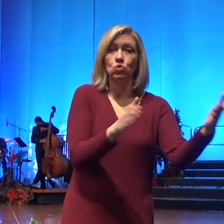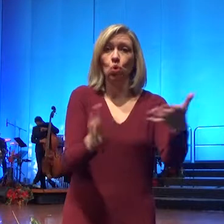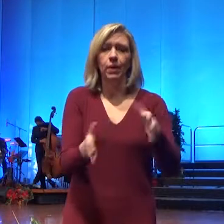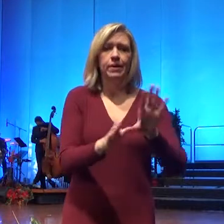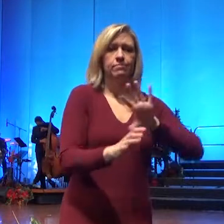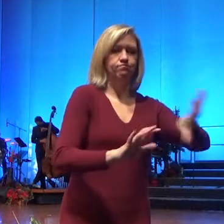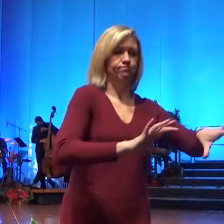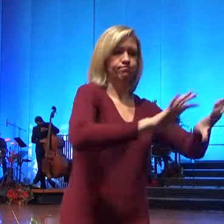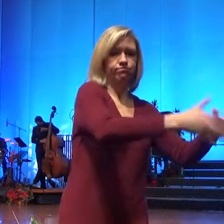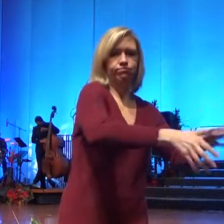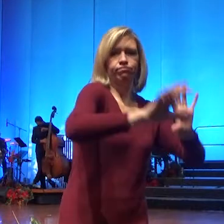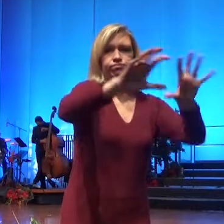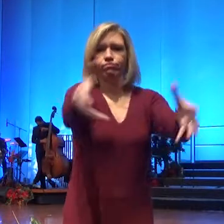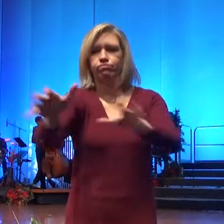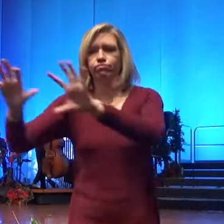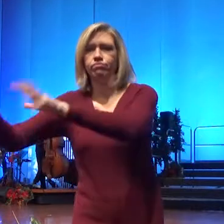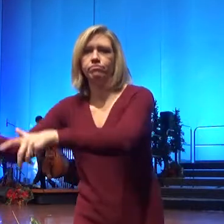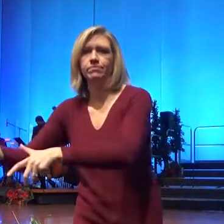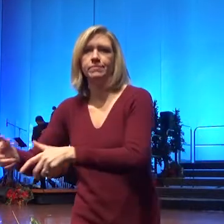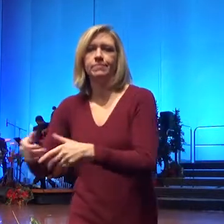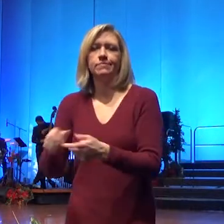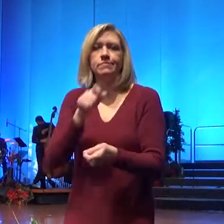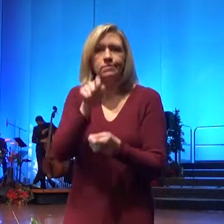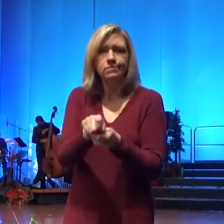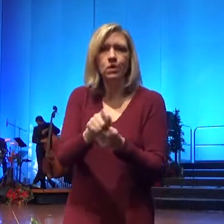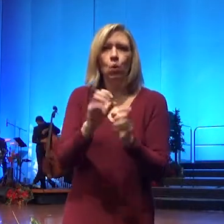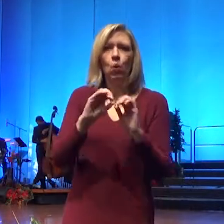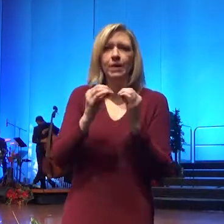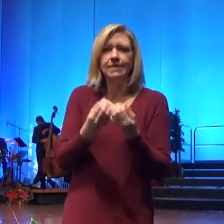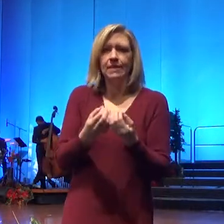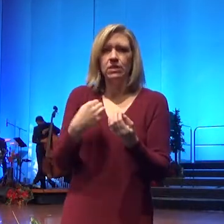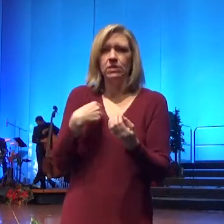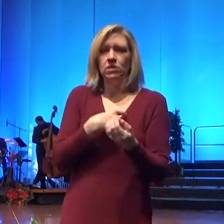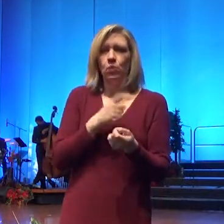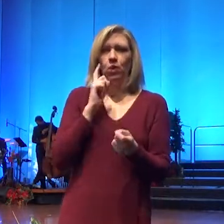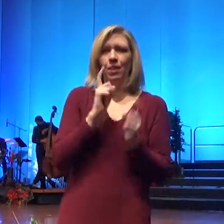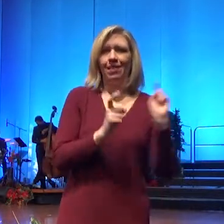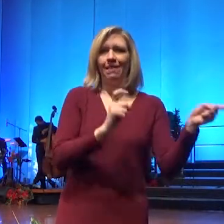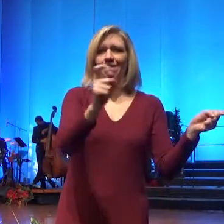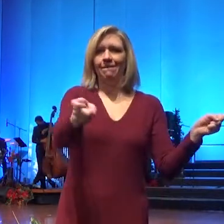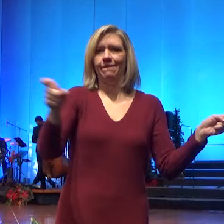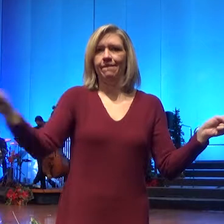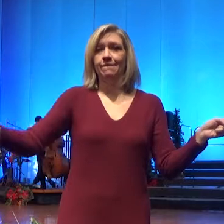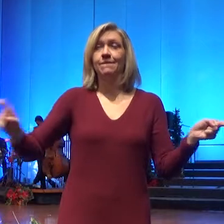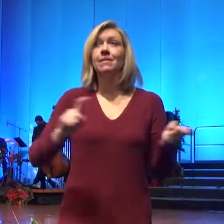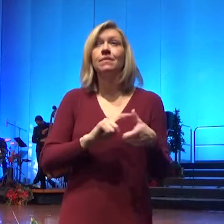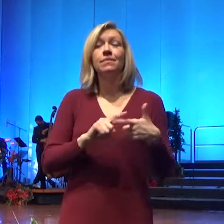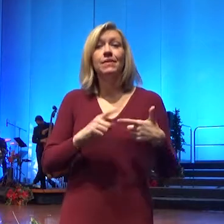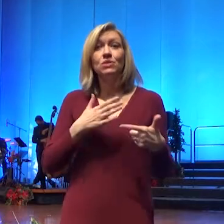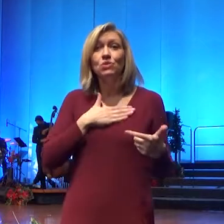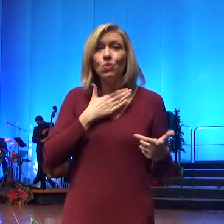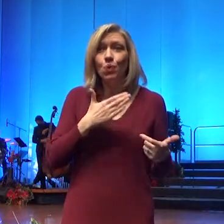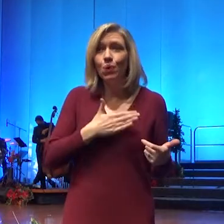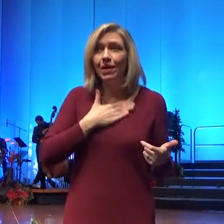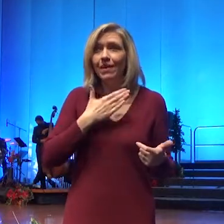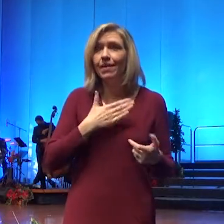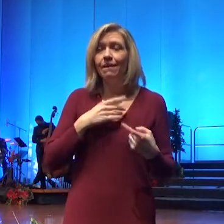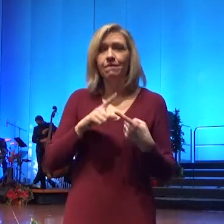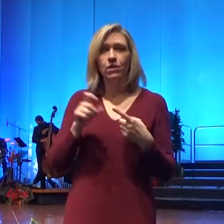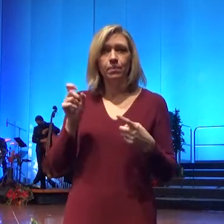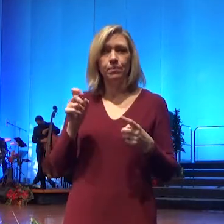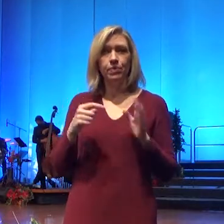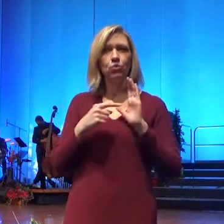and into the organizations that we were going to give them to, and then the joy from